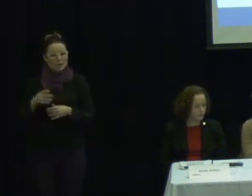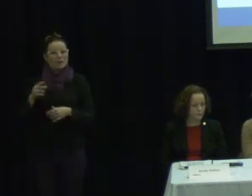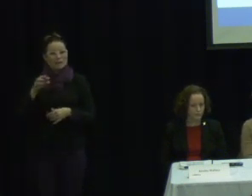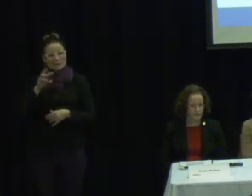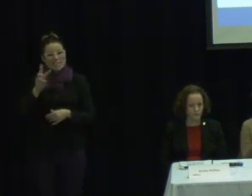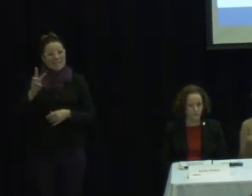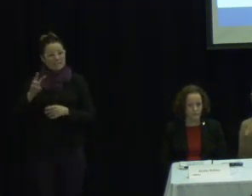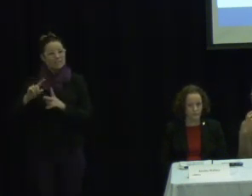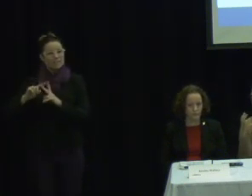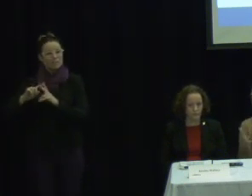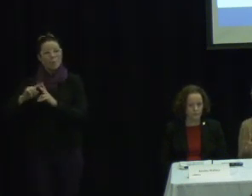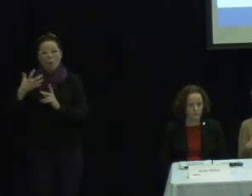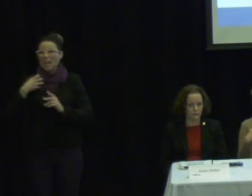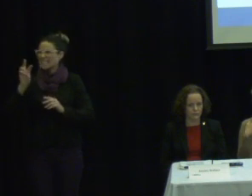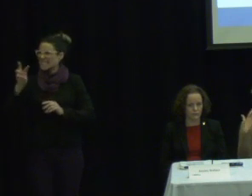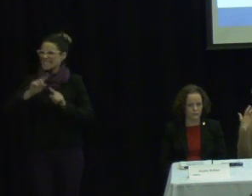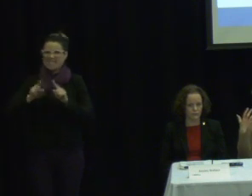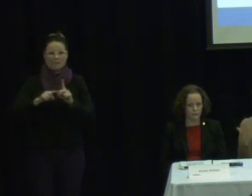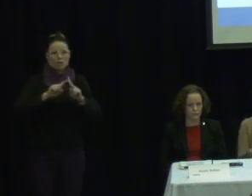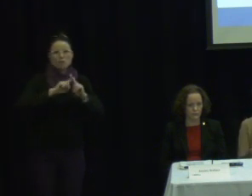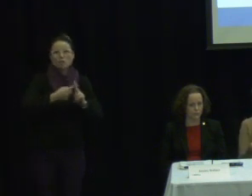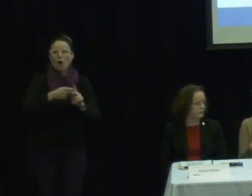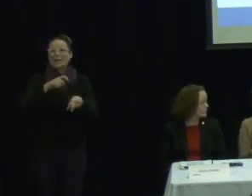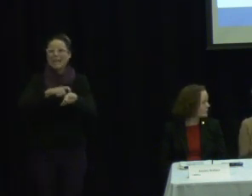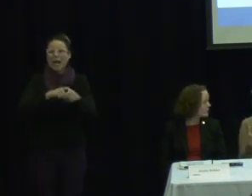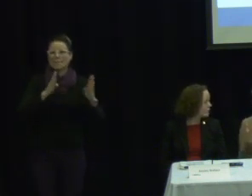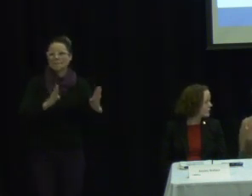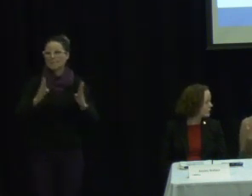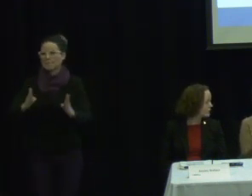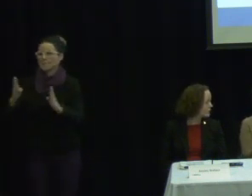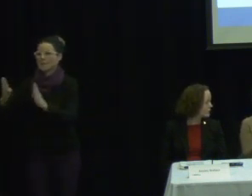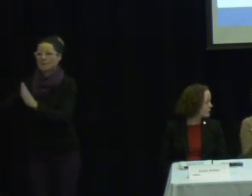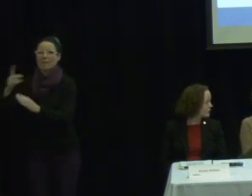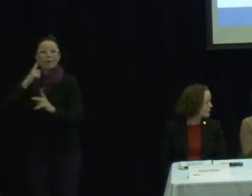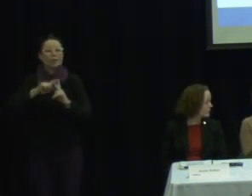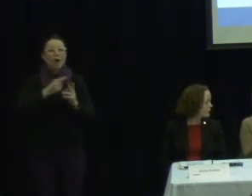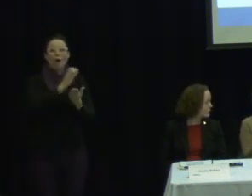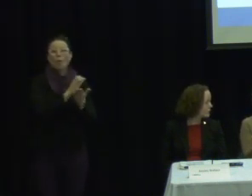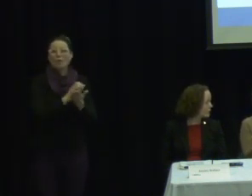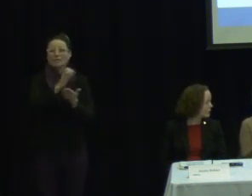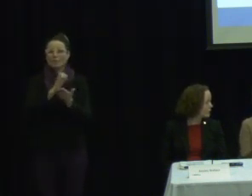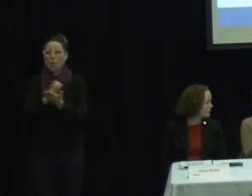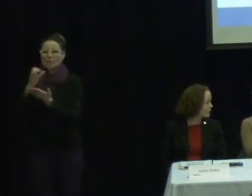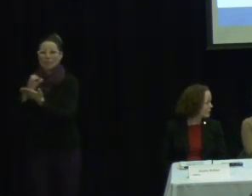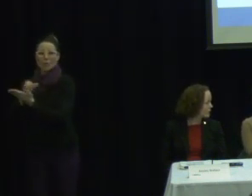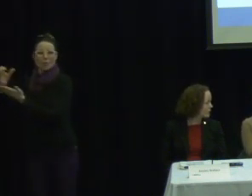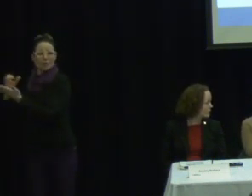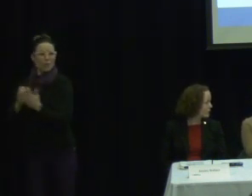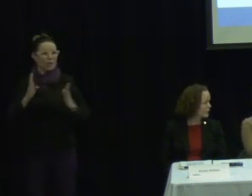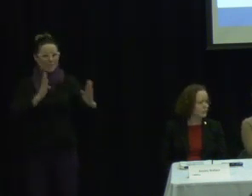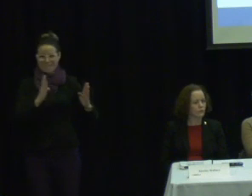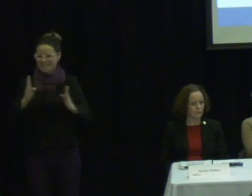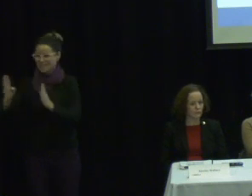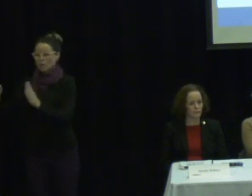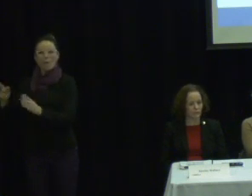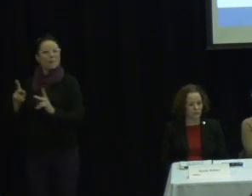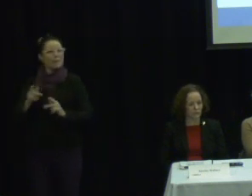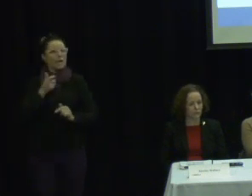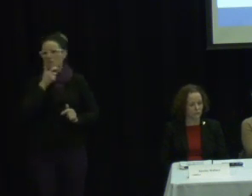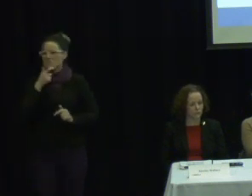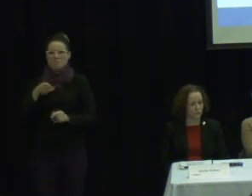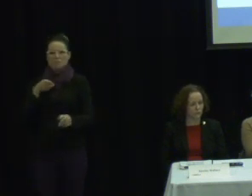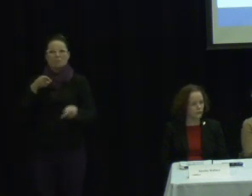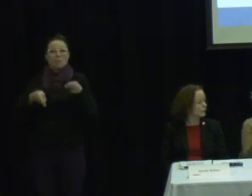development, around how you deliver the kinds of programs that can compete with Husson and